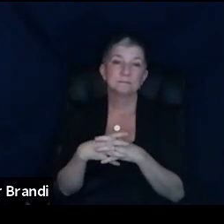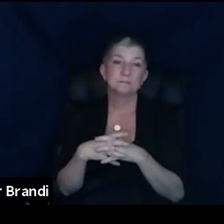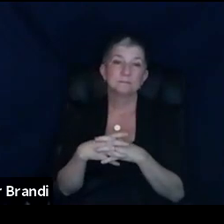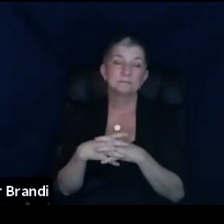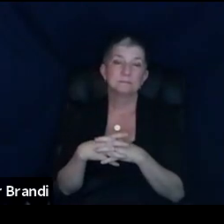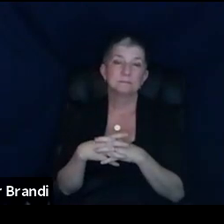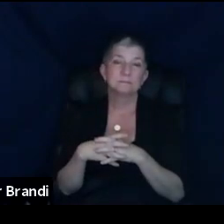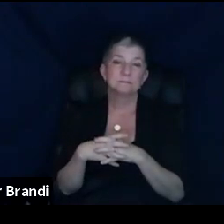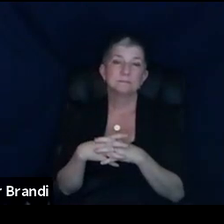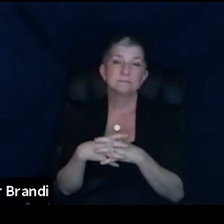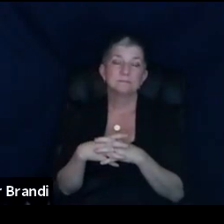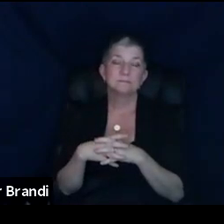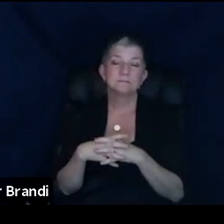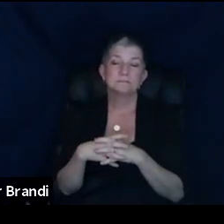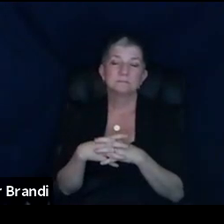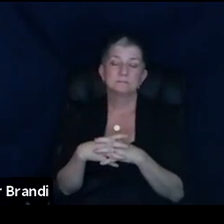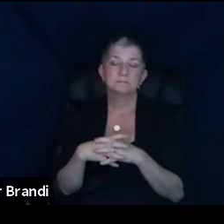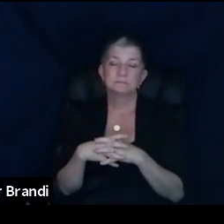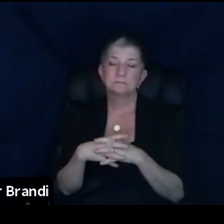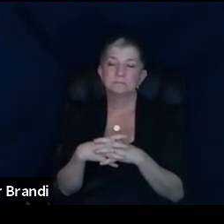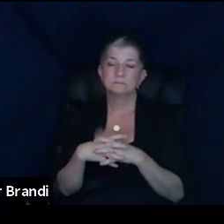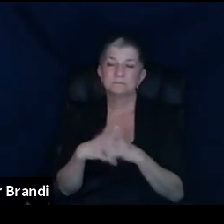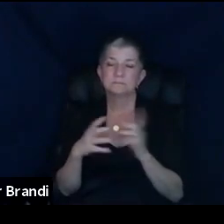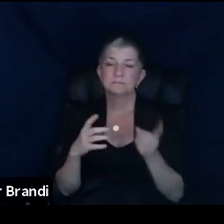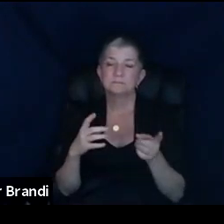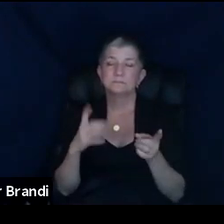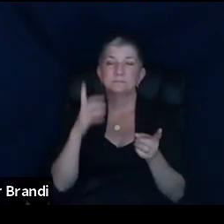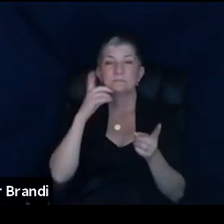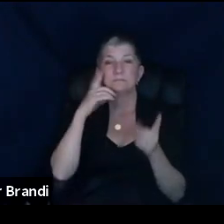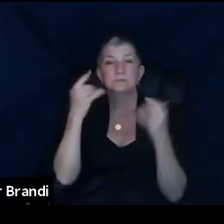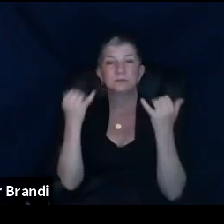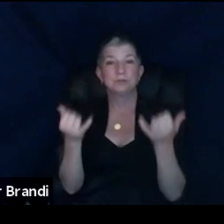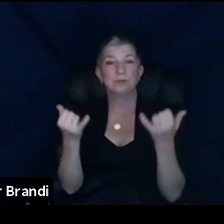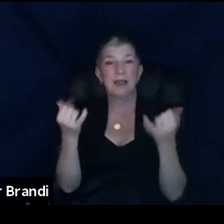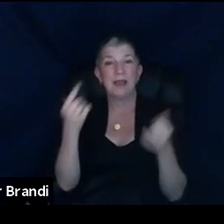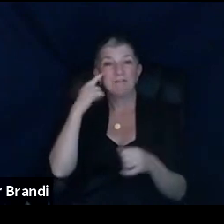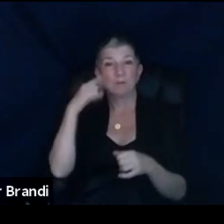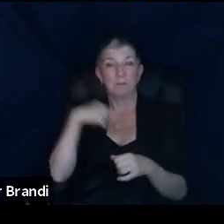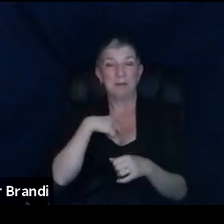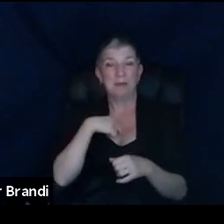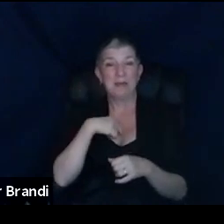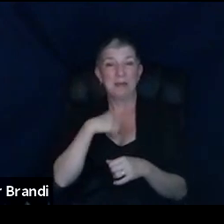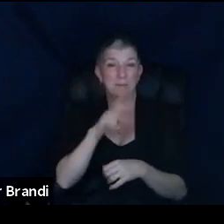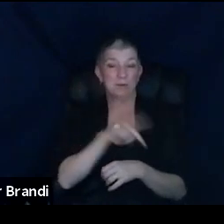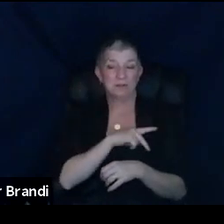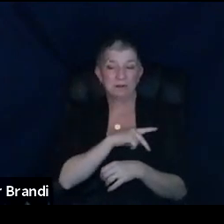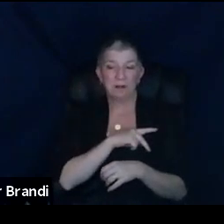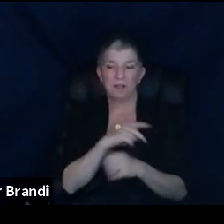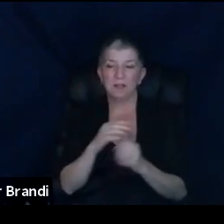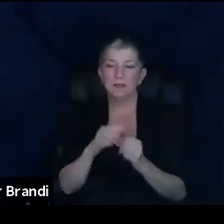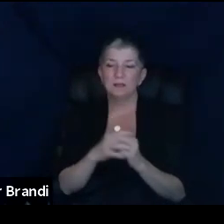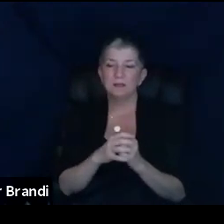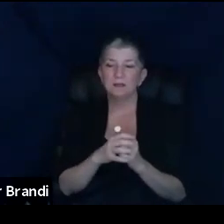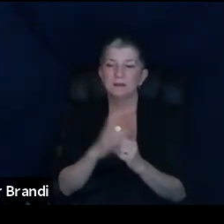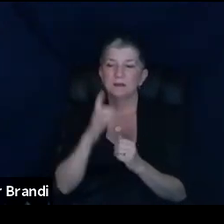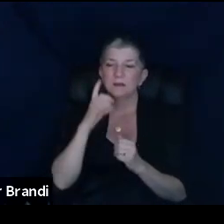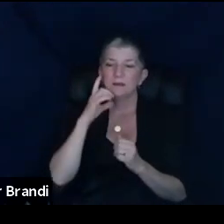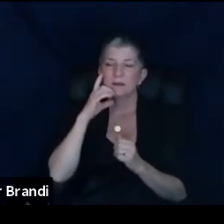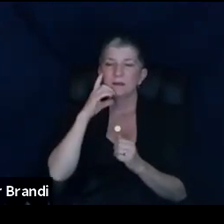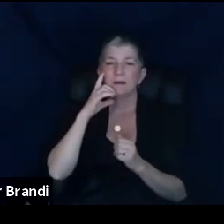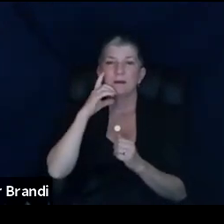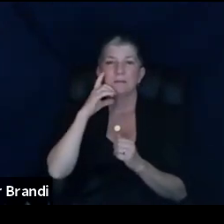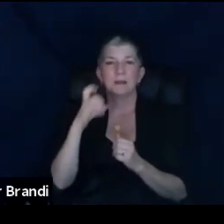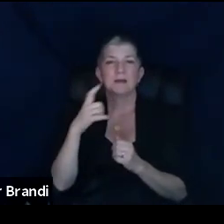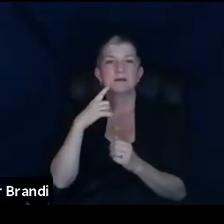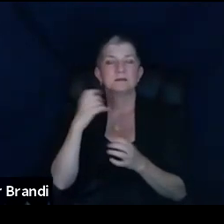Yeah. And, you know, today for me personally, because there have been so many